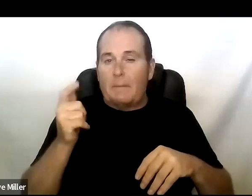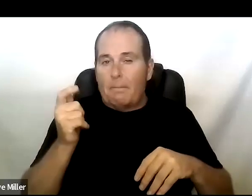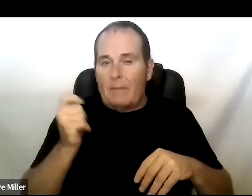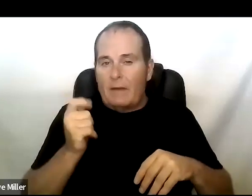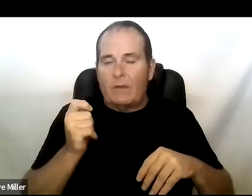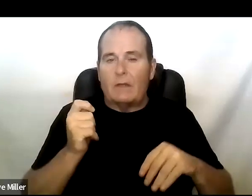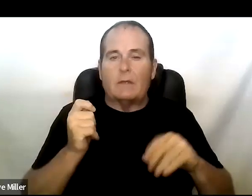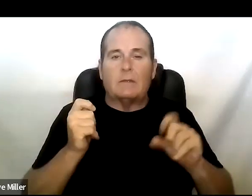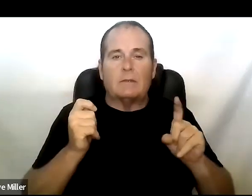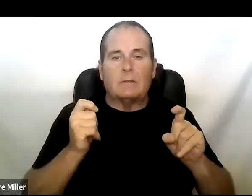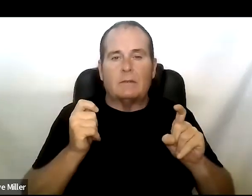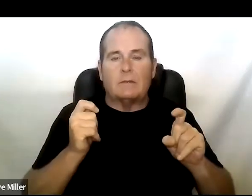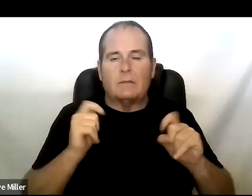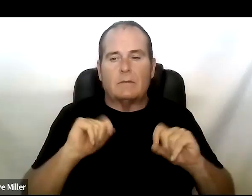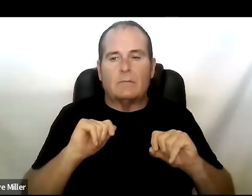or?